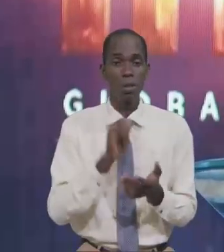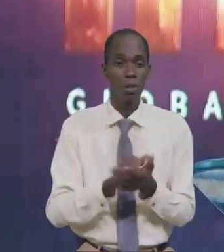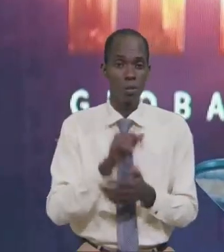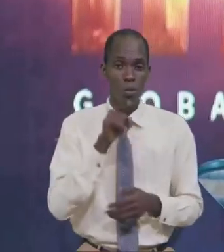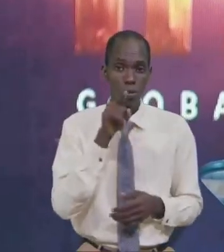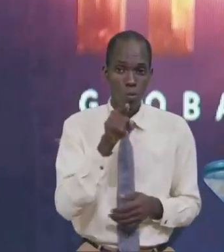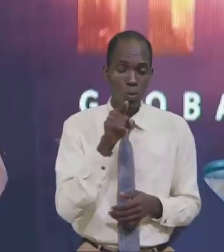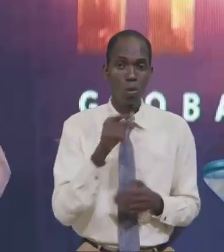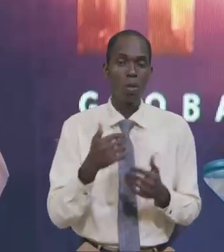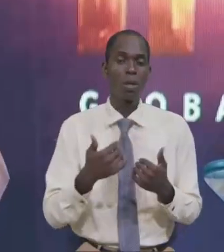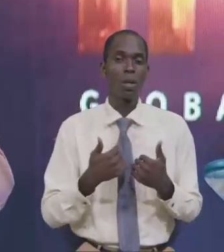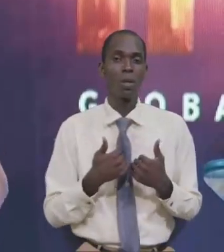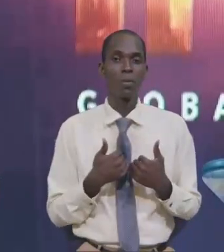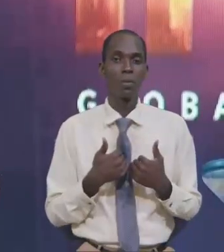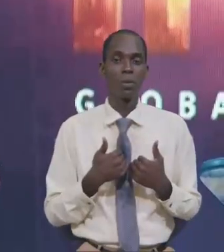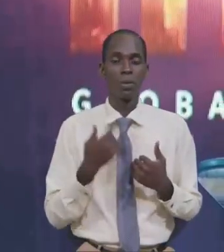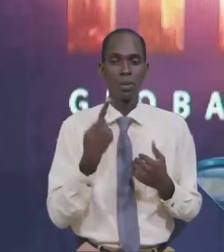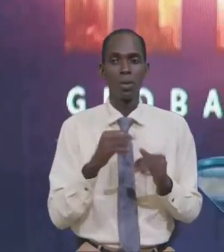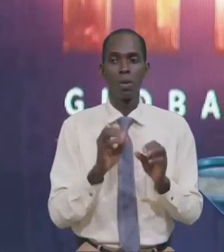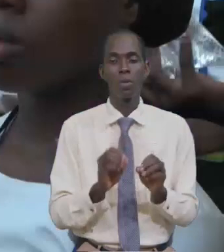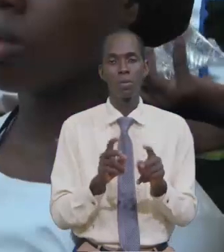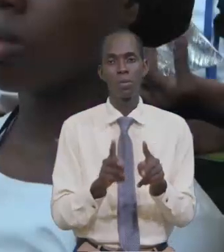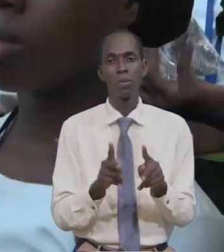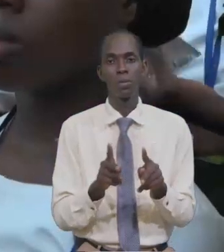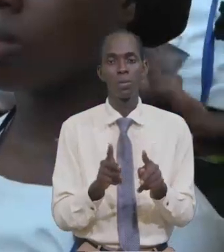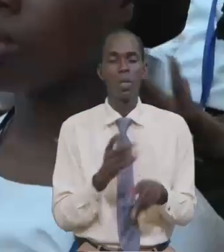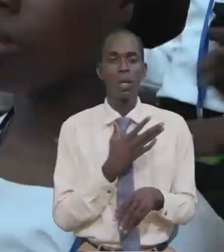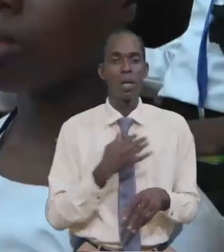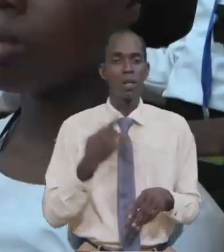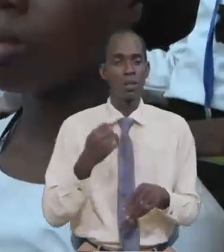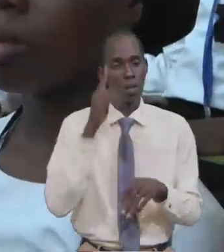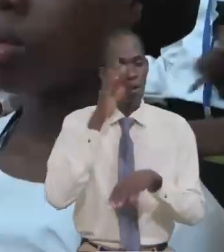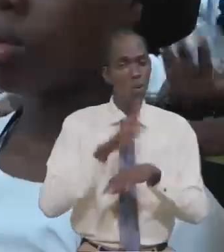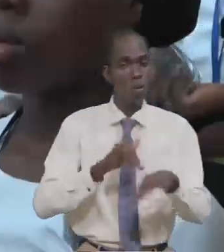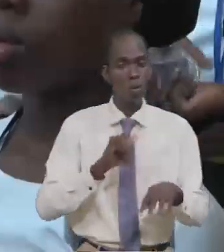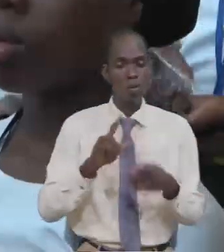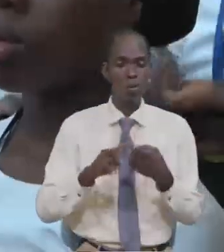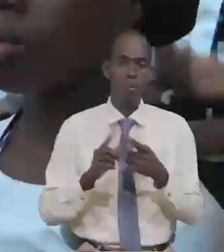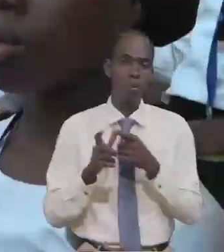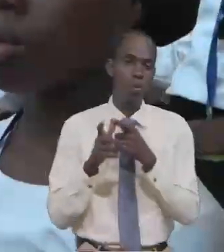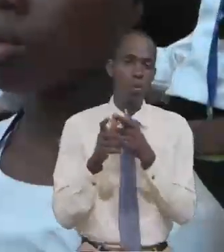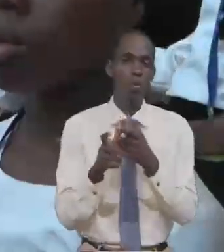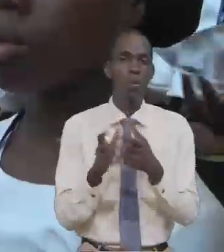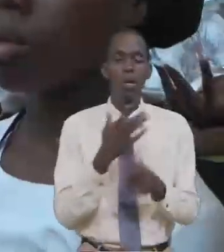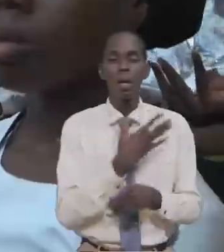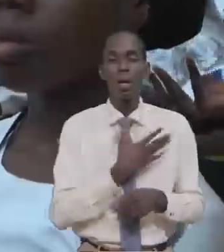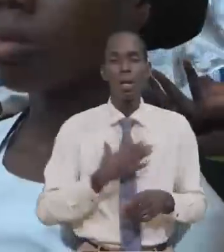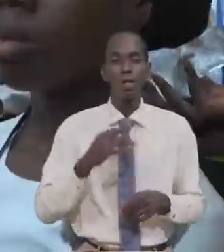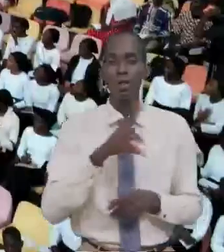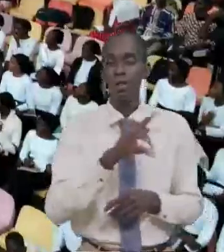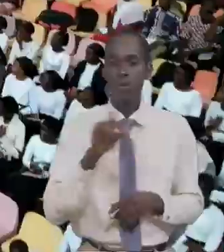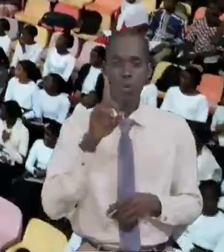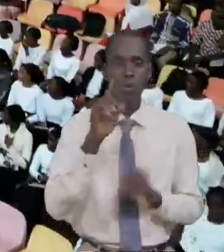and nobody can stand in your way. I said nobody can stand in your way. You